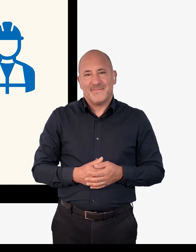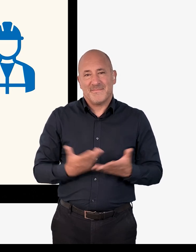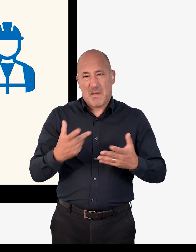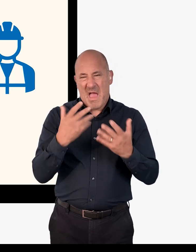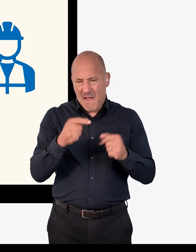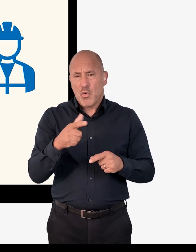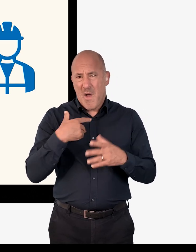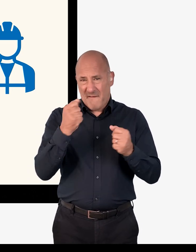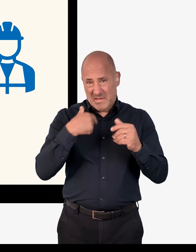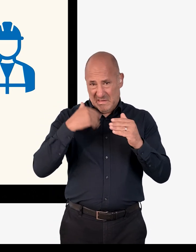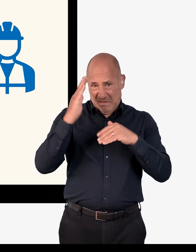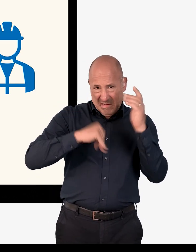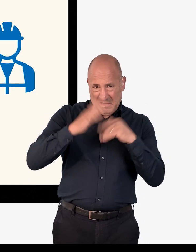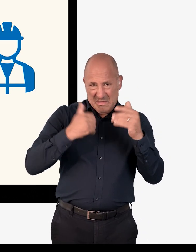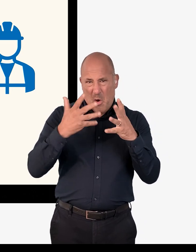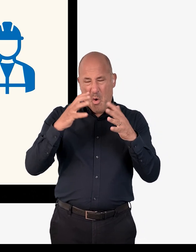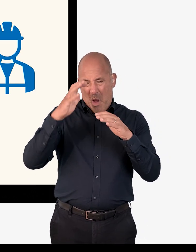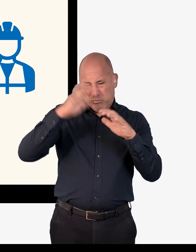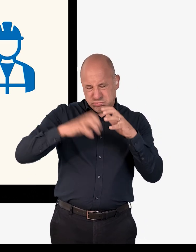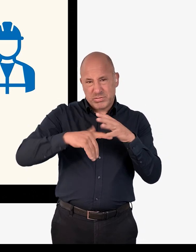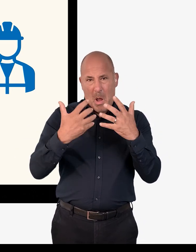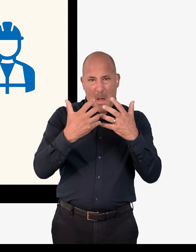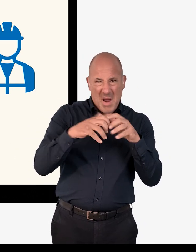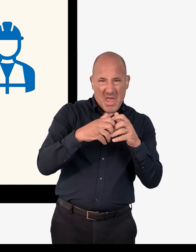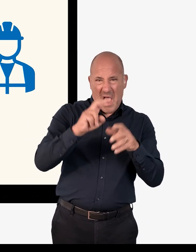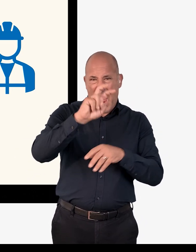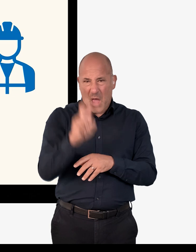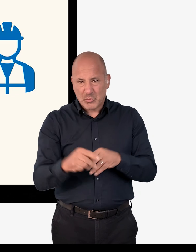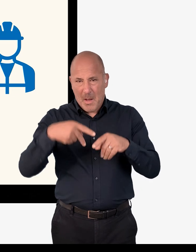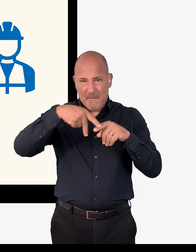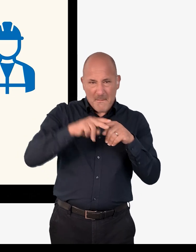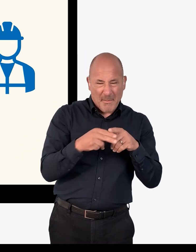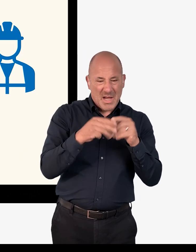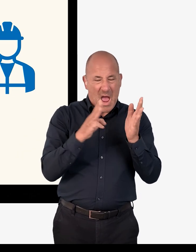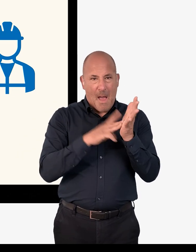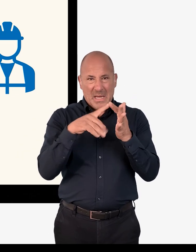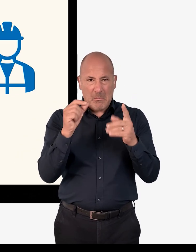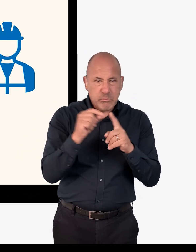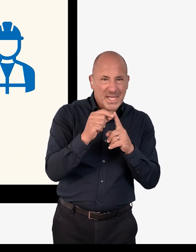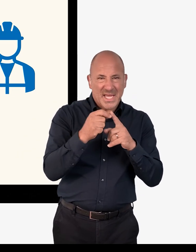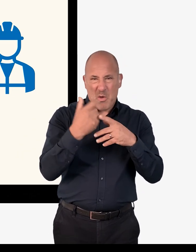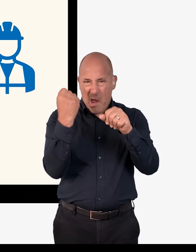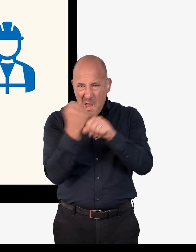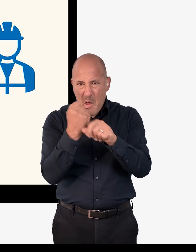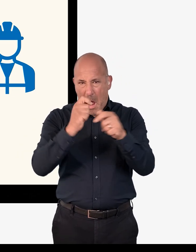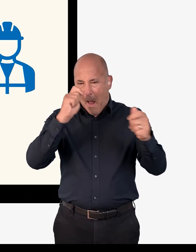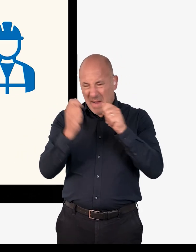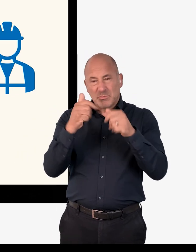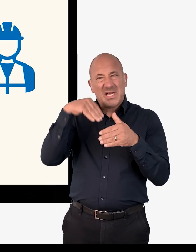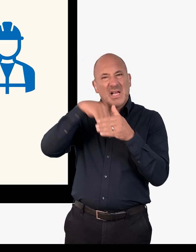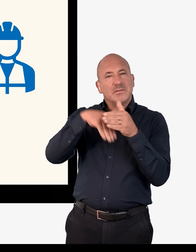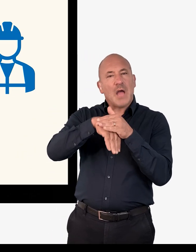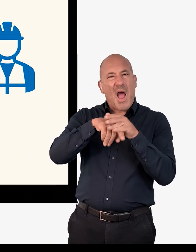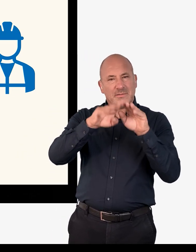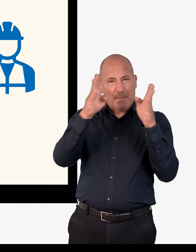If there is any element of construction or demolition, mechanical, electrical, plumbing, MEP